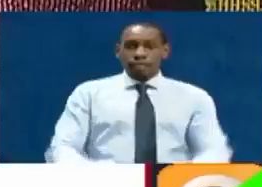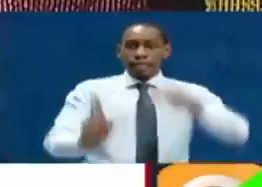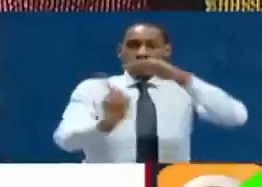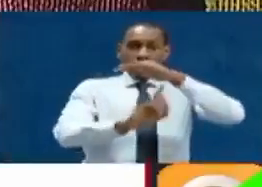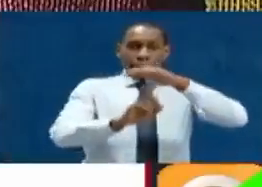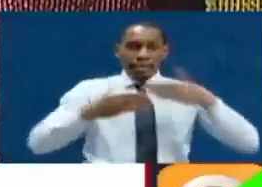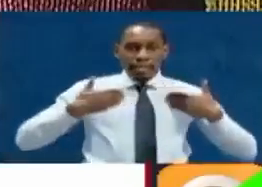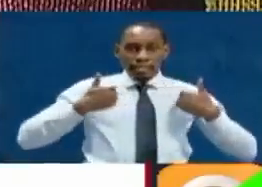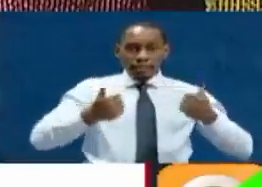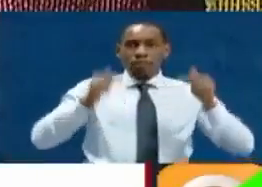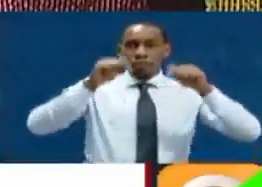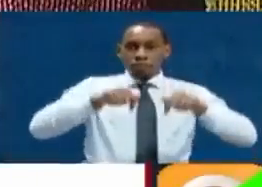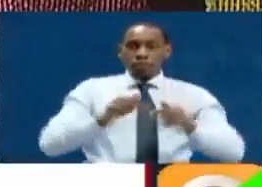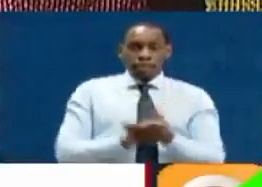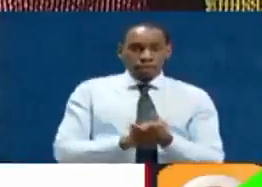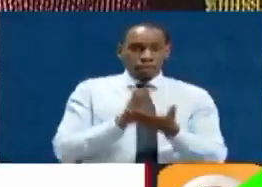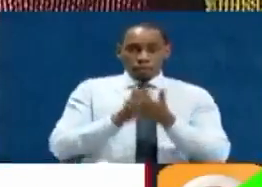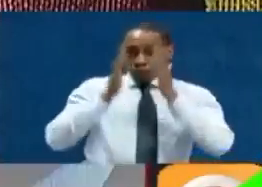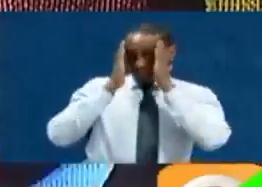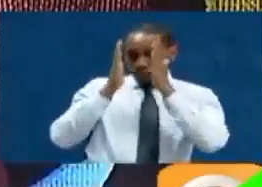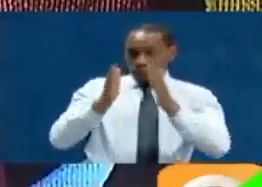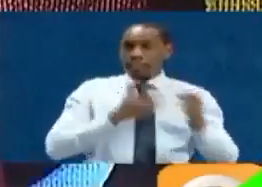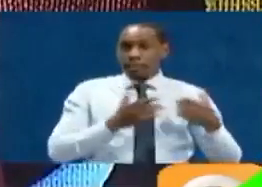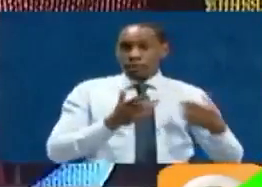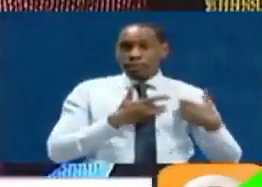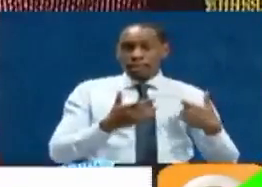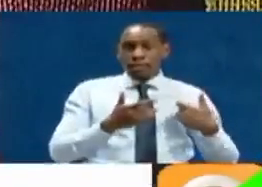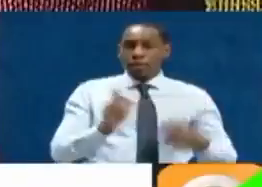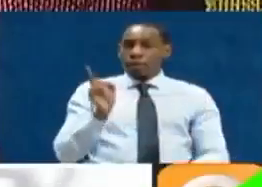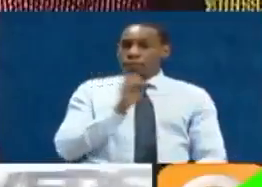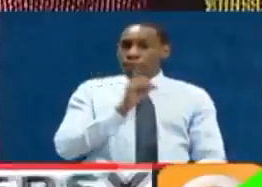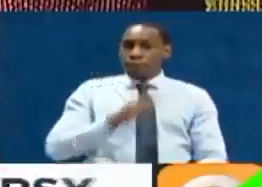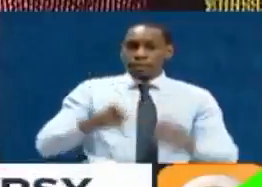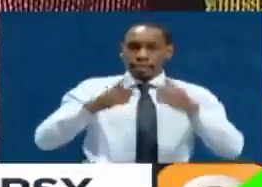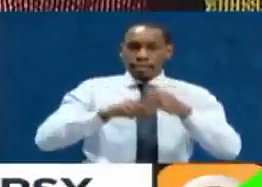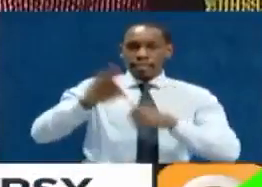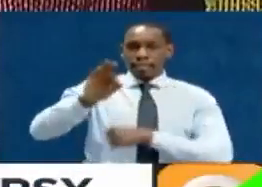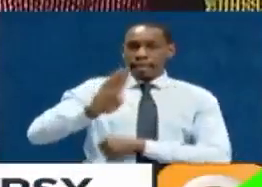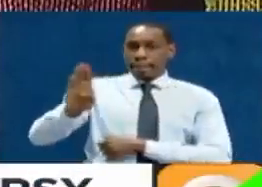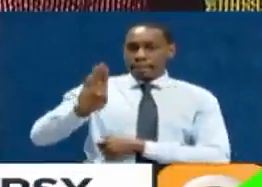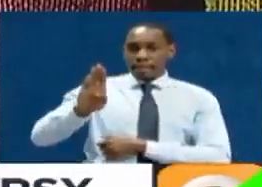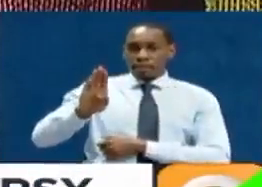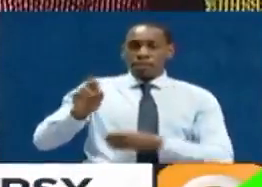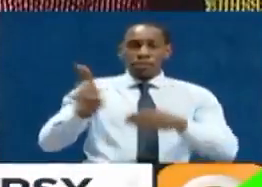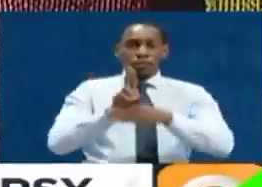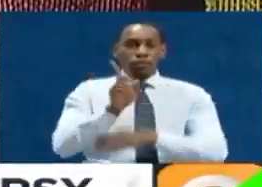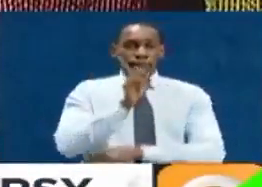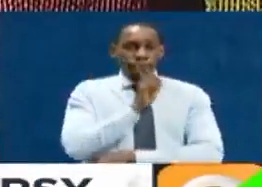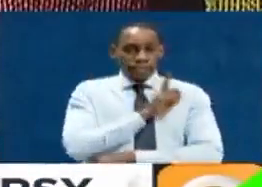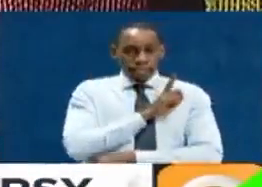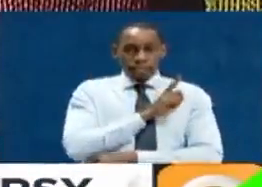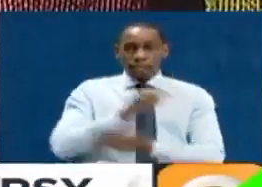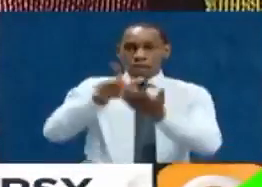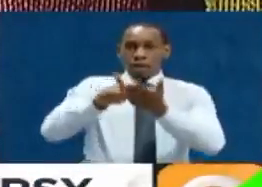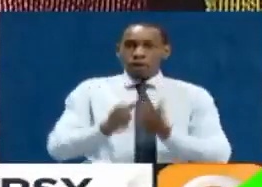And the Ministry of Health was today put on the spot over the controversial 63 billion shilling spent on